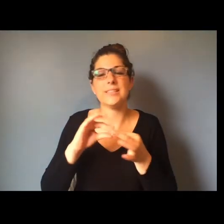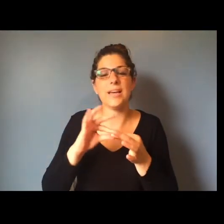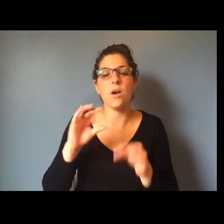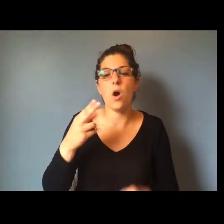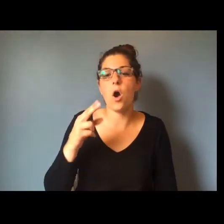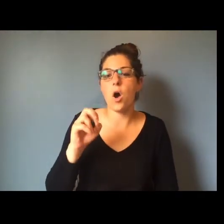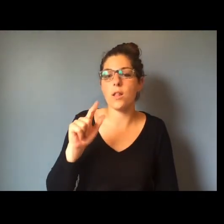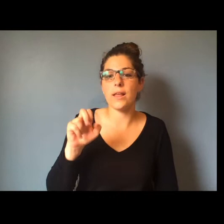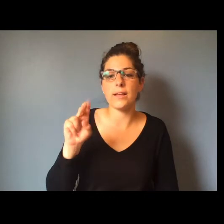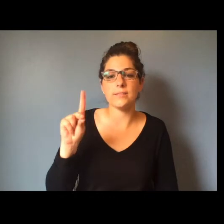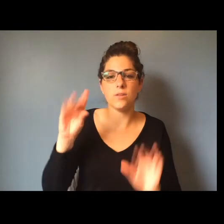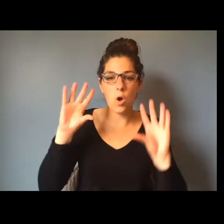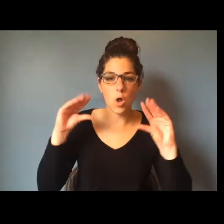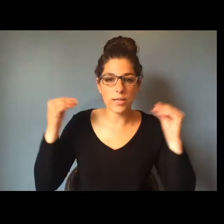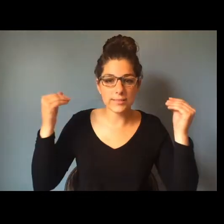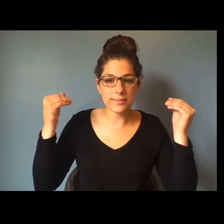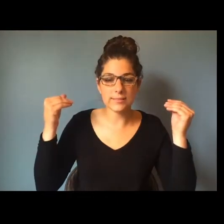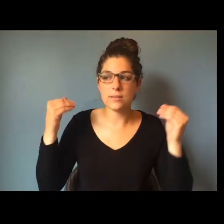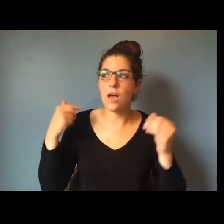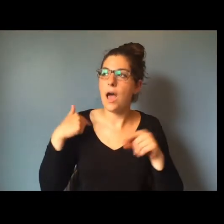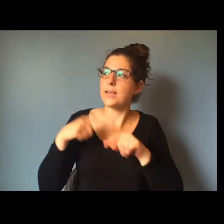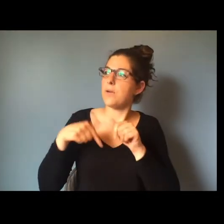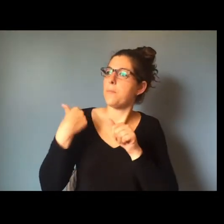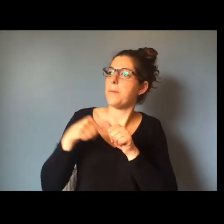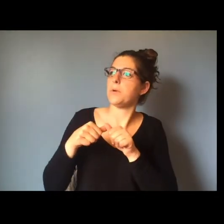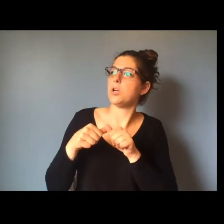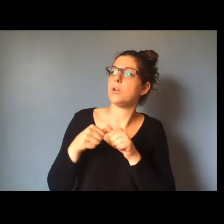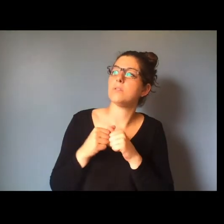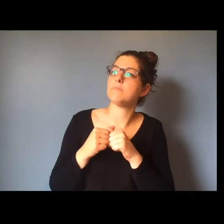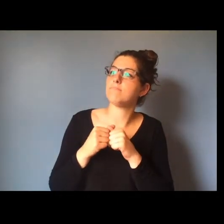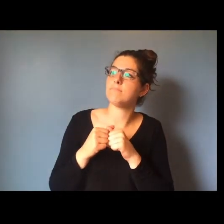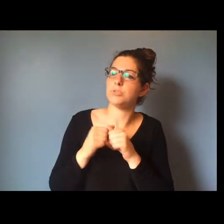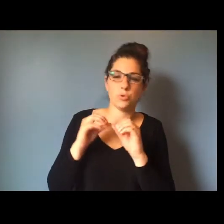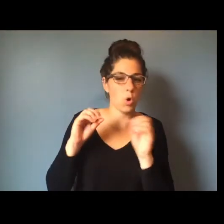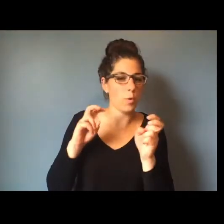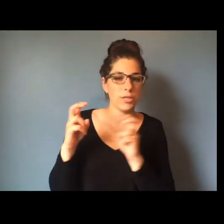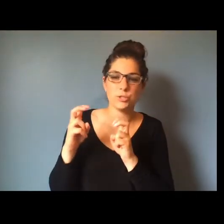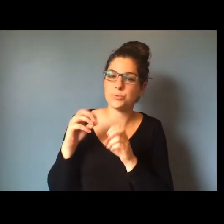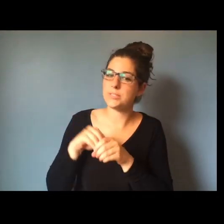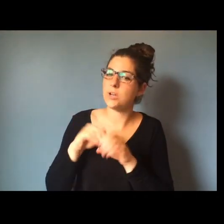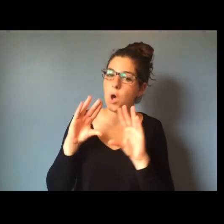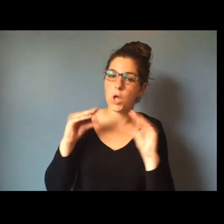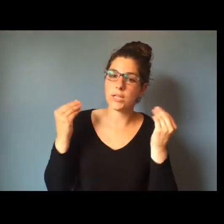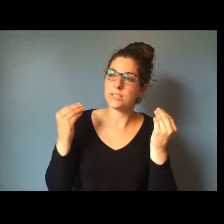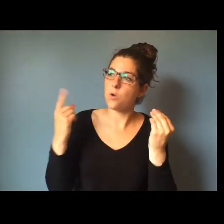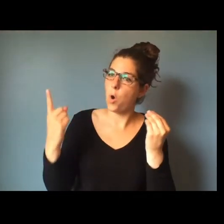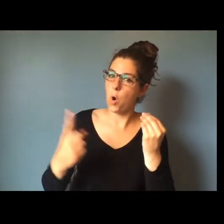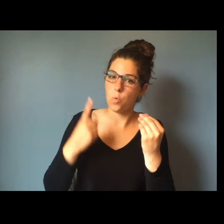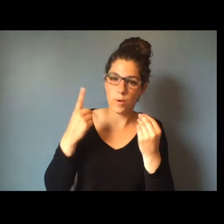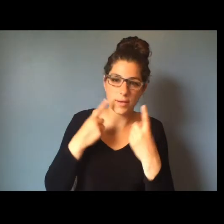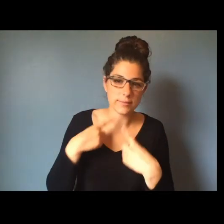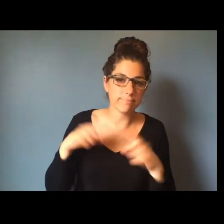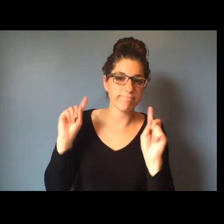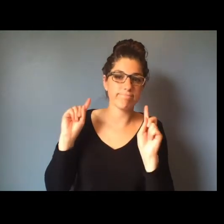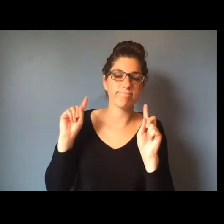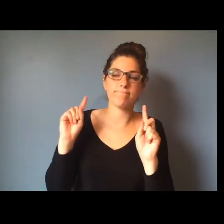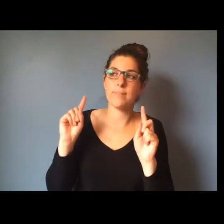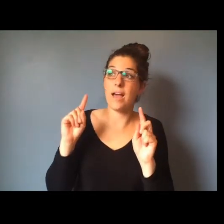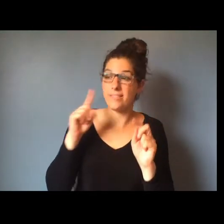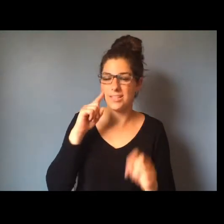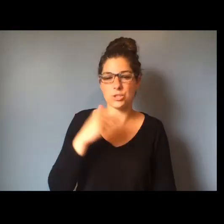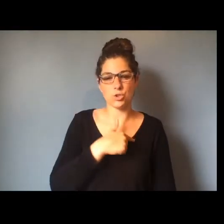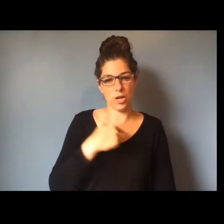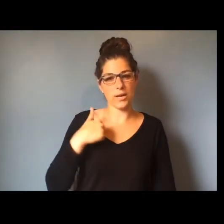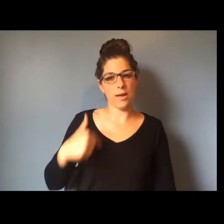Holland. I can't remember a time where we've ever had any issues. I will say, I think in